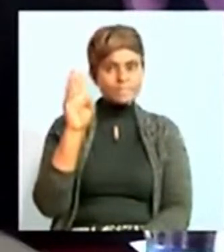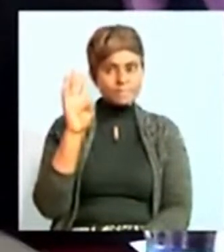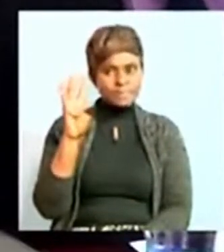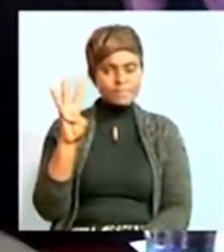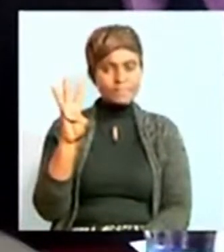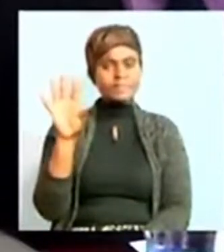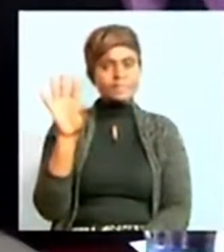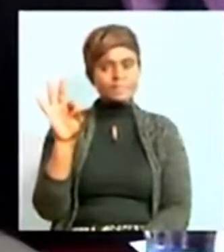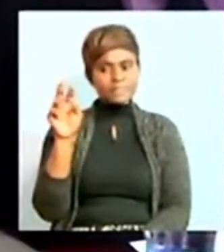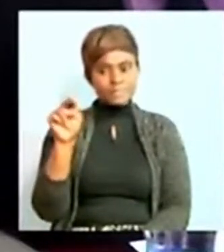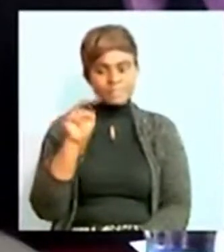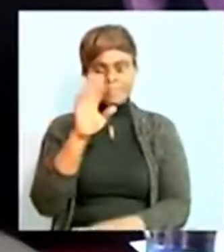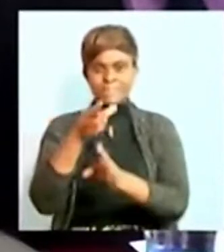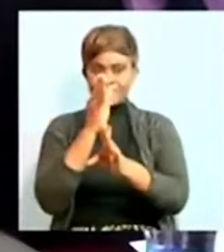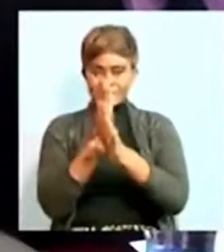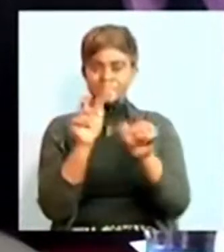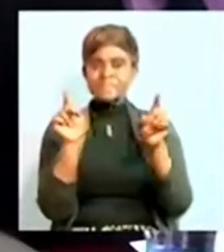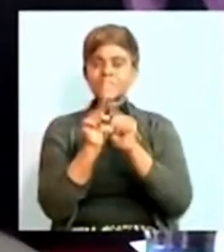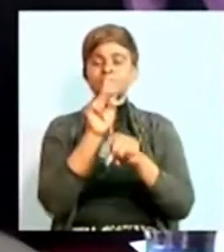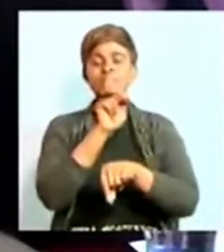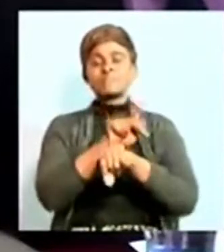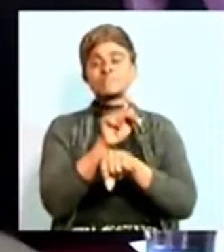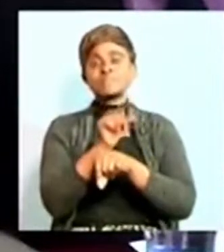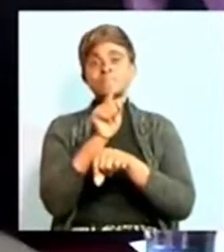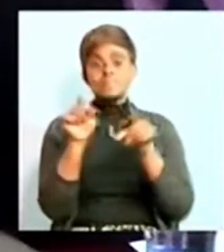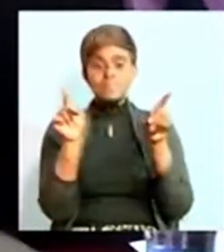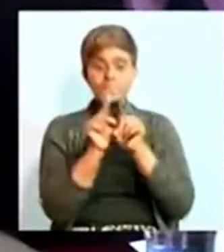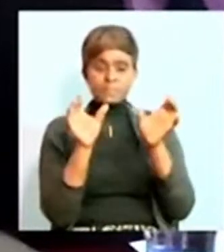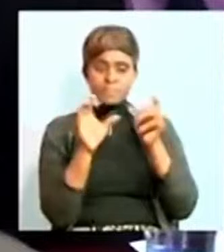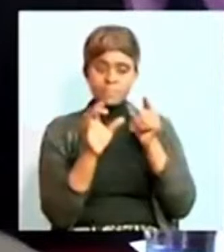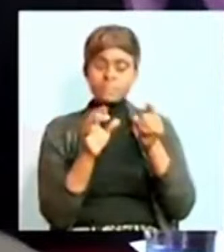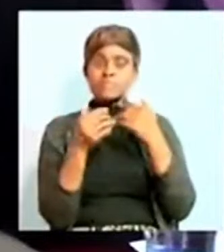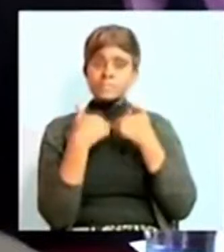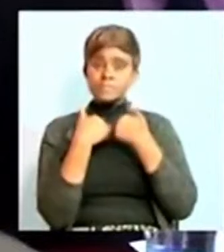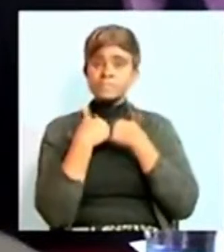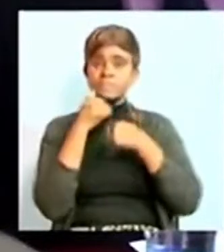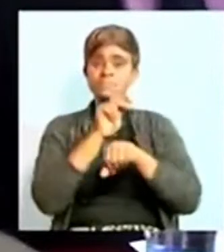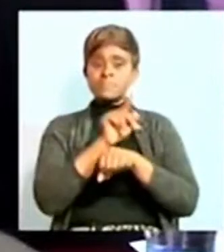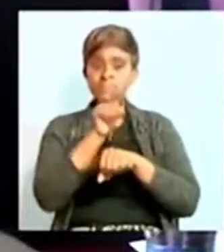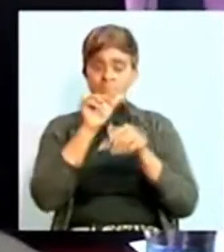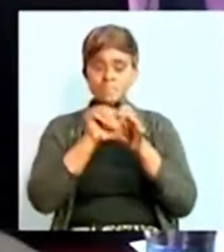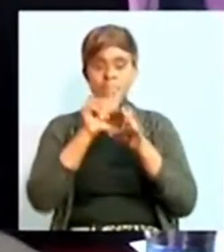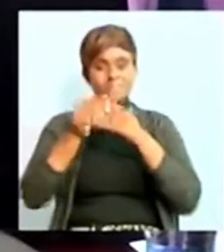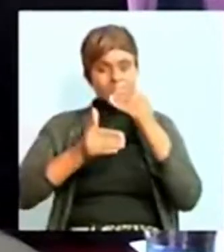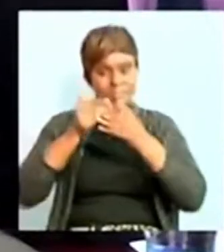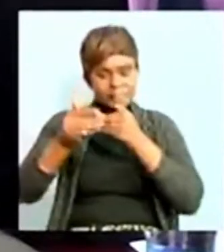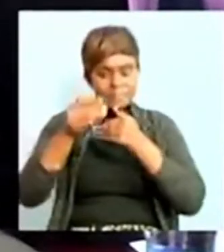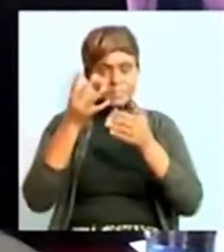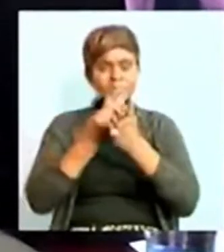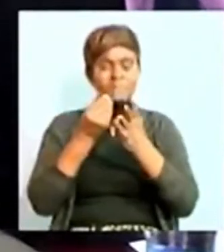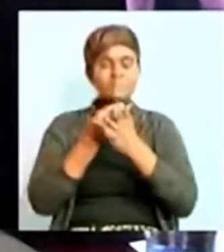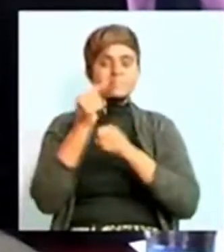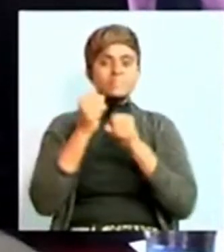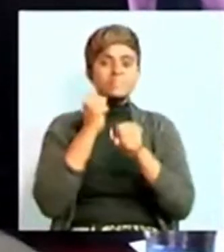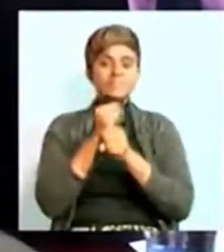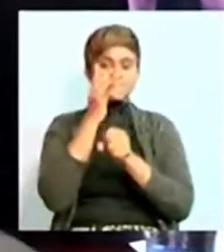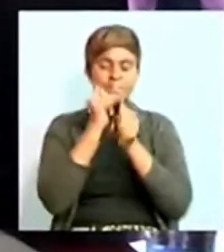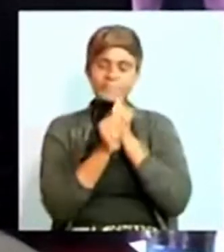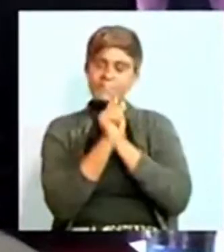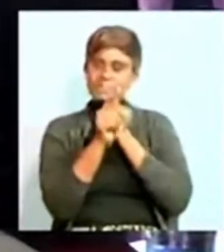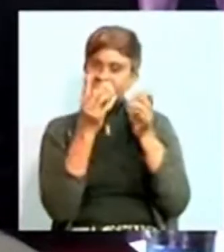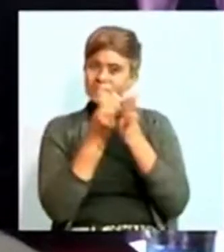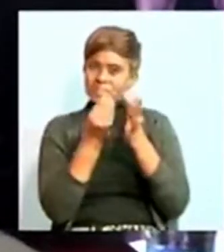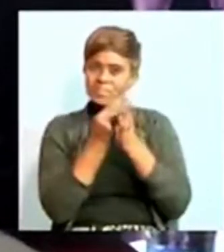919,806.49 were towards the same project. The council executed the project in the next financial year due to funding